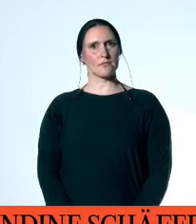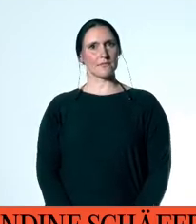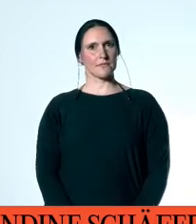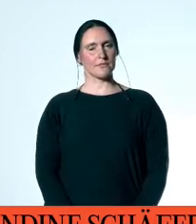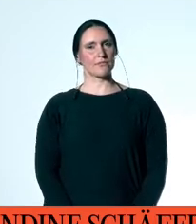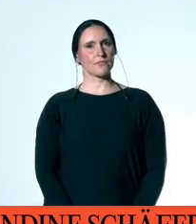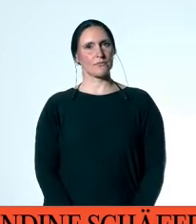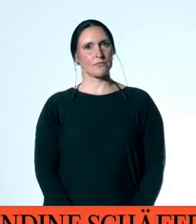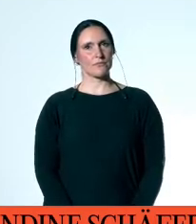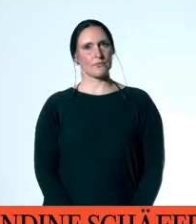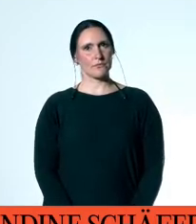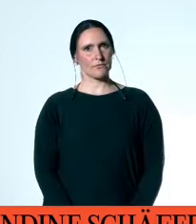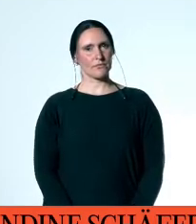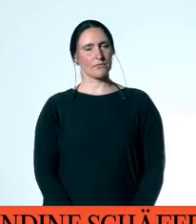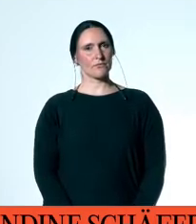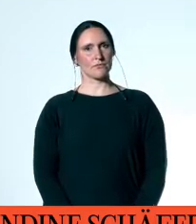Und bisher